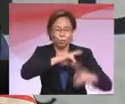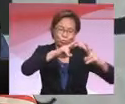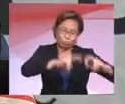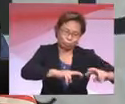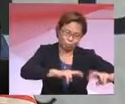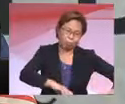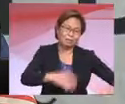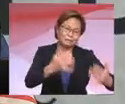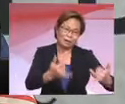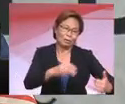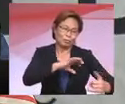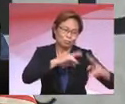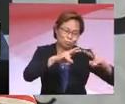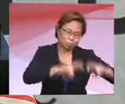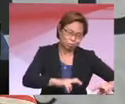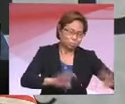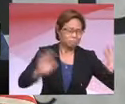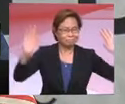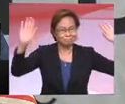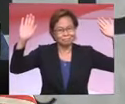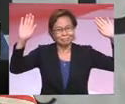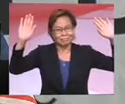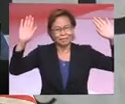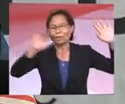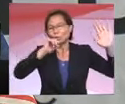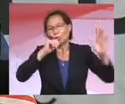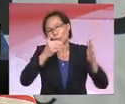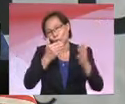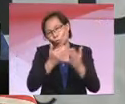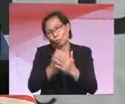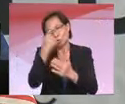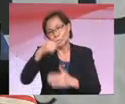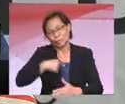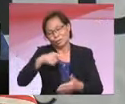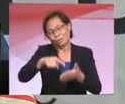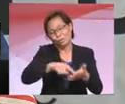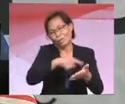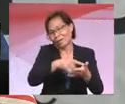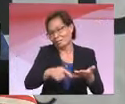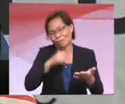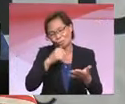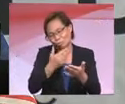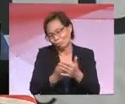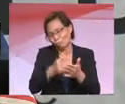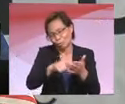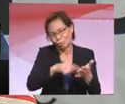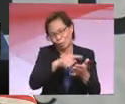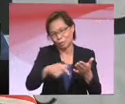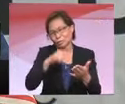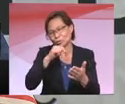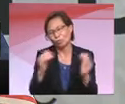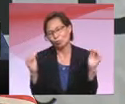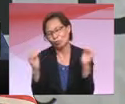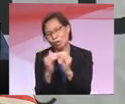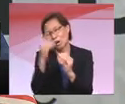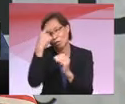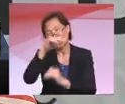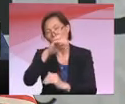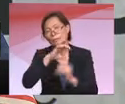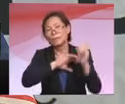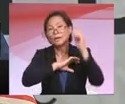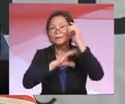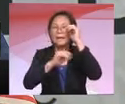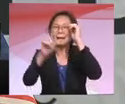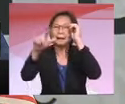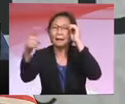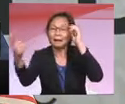police investigation, so it's not appropriate for me to comment, because it will be prejudiced to the police and etc. So I